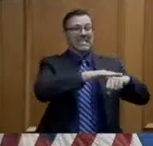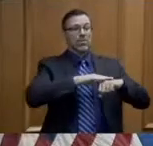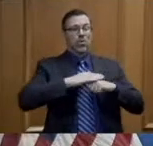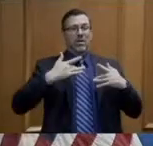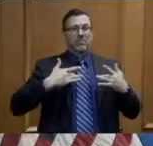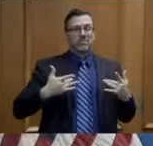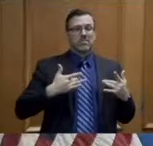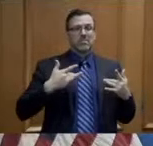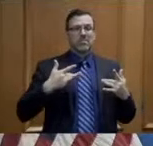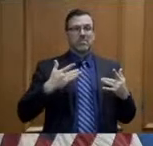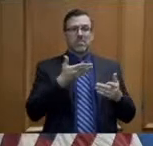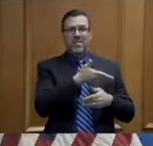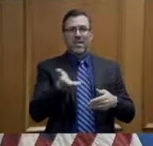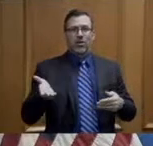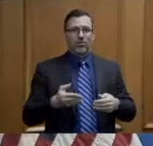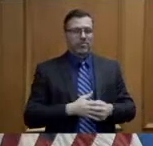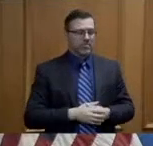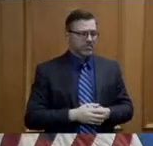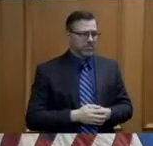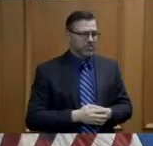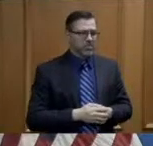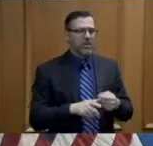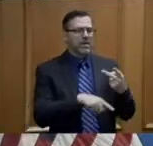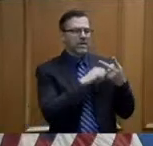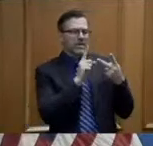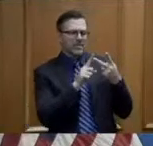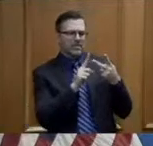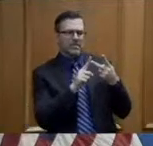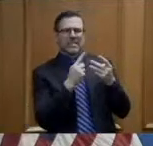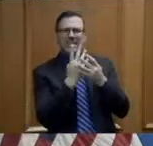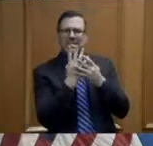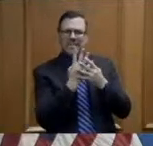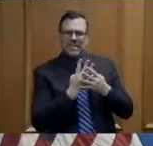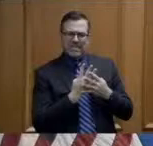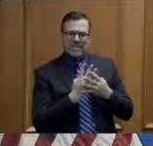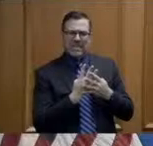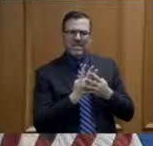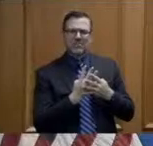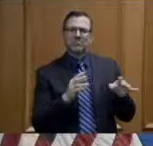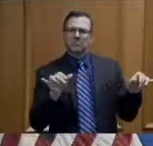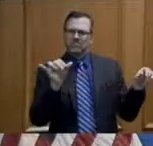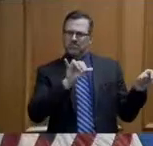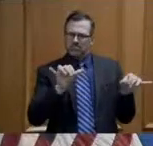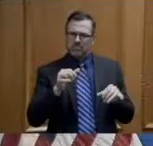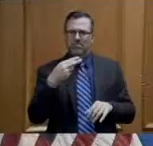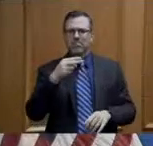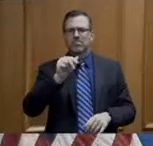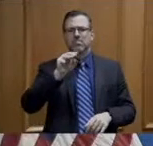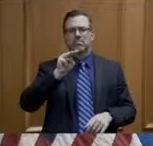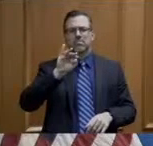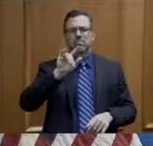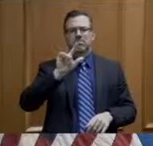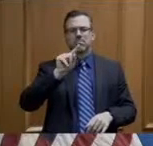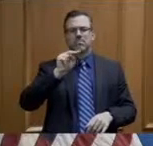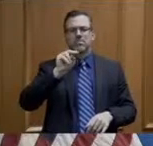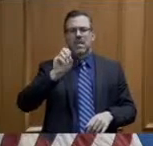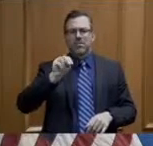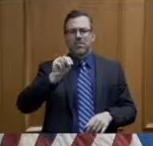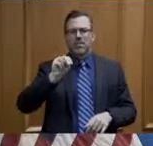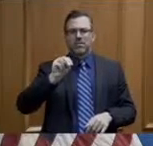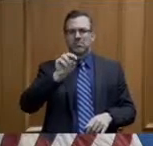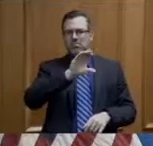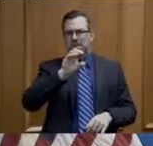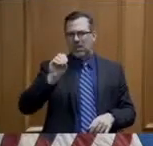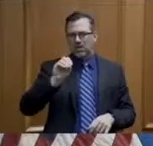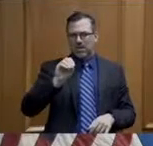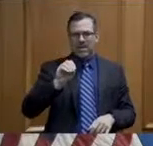secondly, getting to testing, they're still having problems in Hamilton County, which you've noted previously, and getting